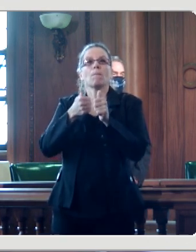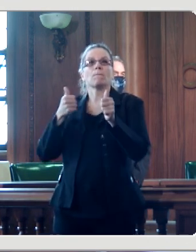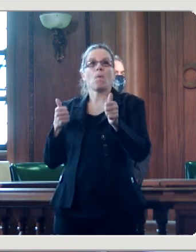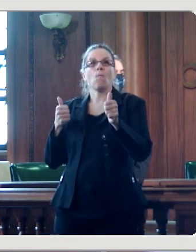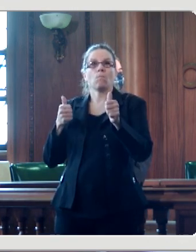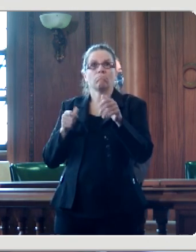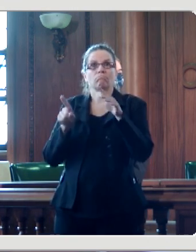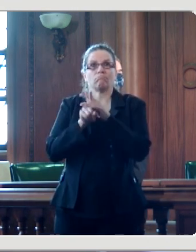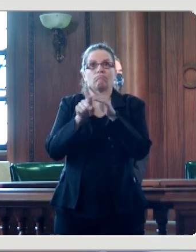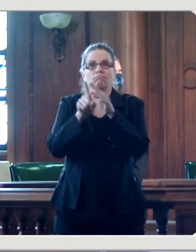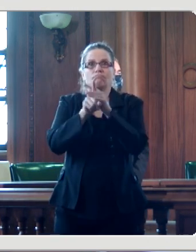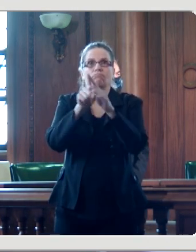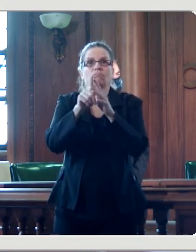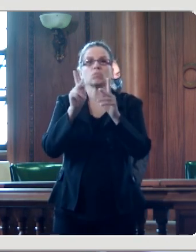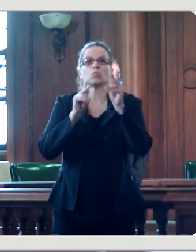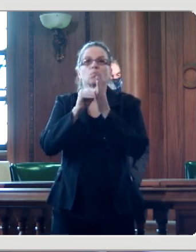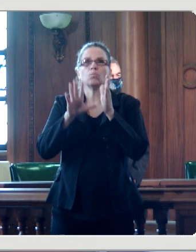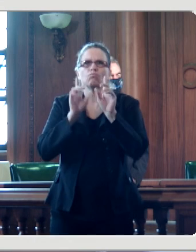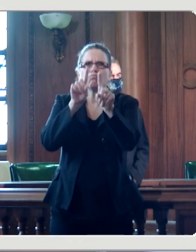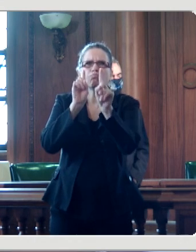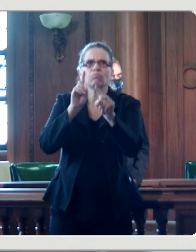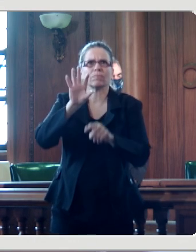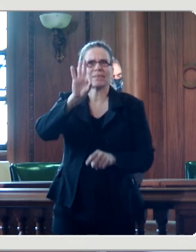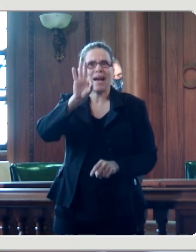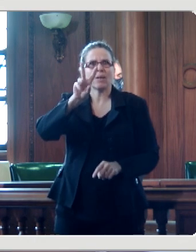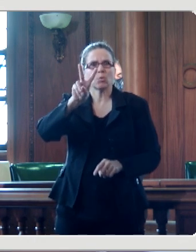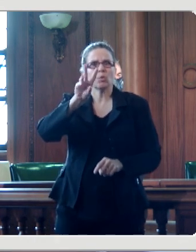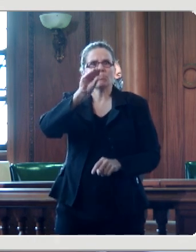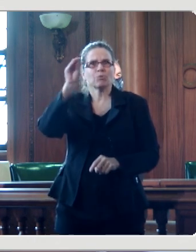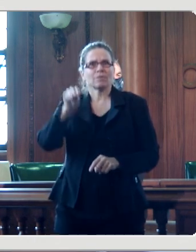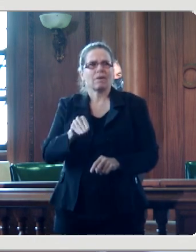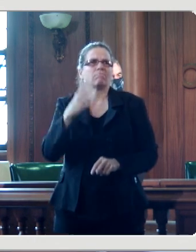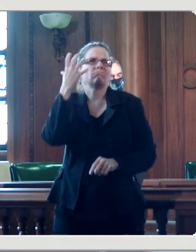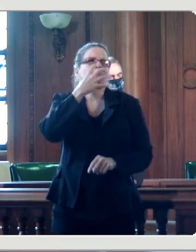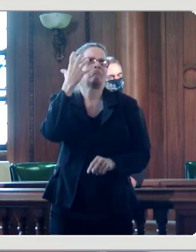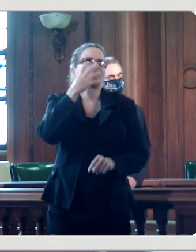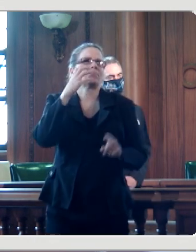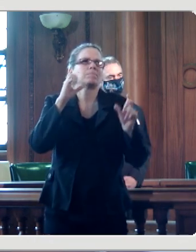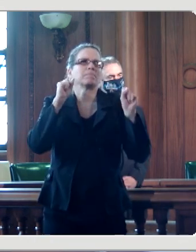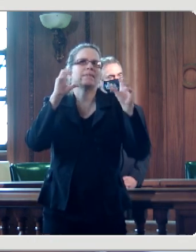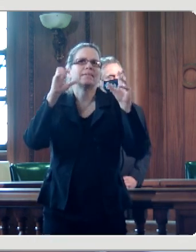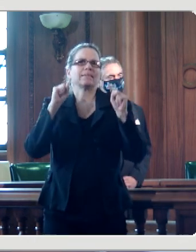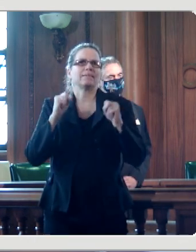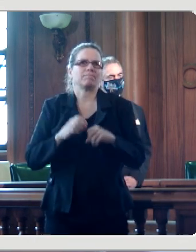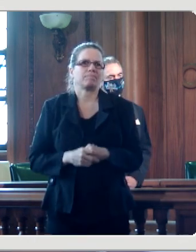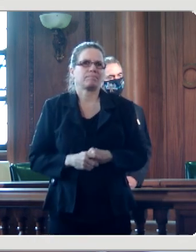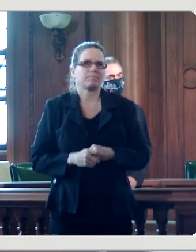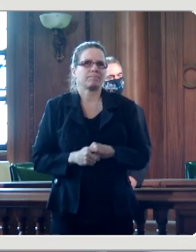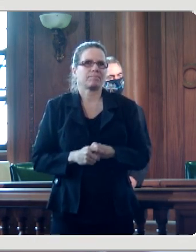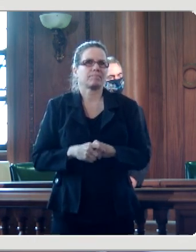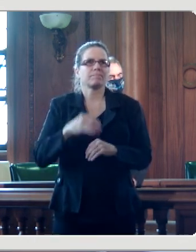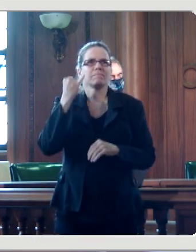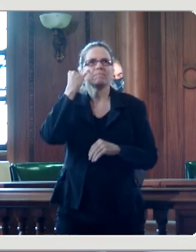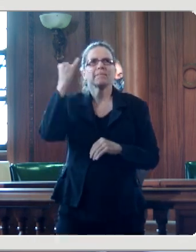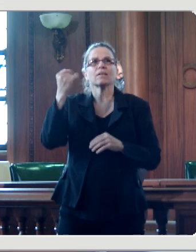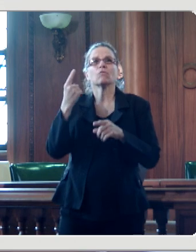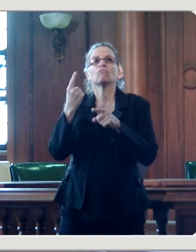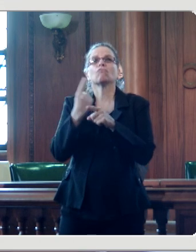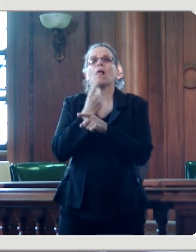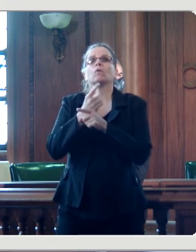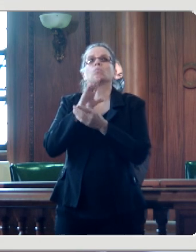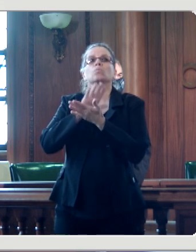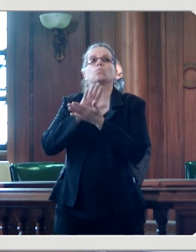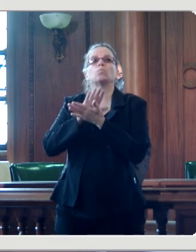and the situation we've experienced, that's really a great rate of attendance. It's only about 2% under what our normal